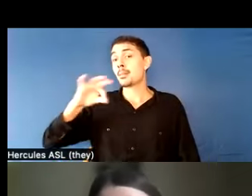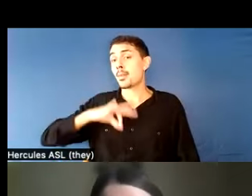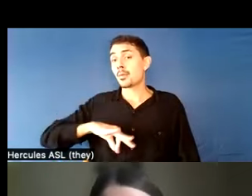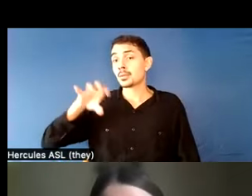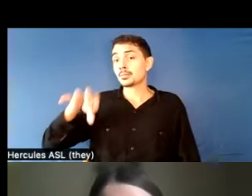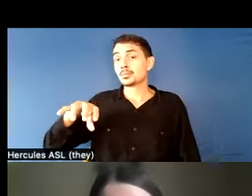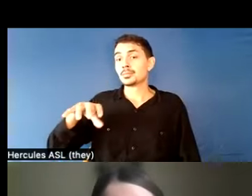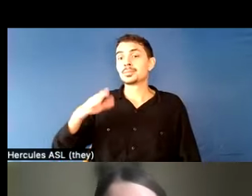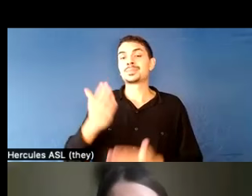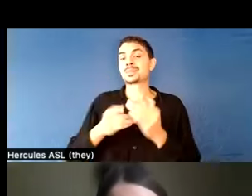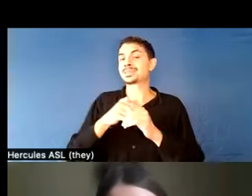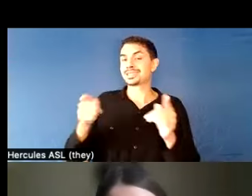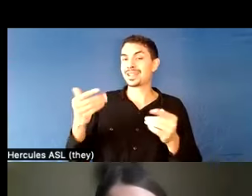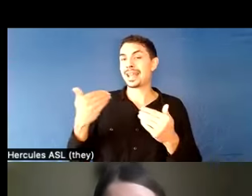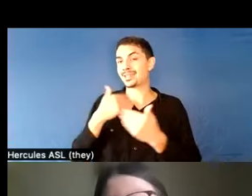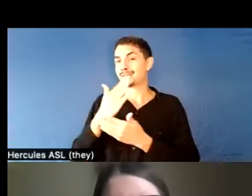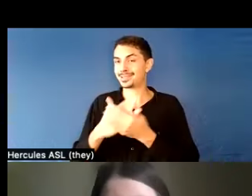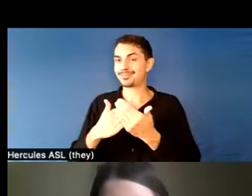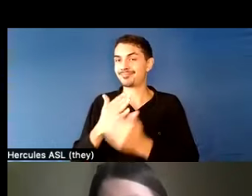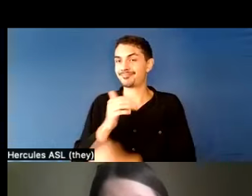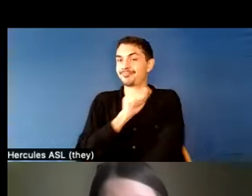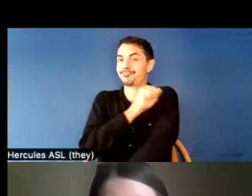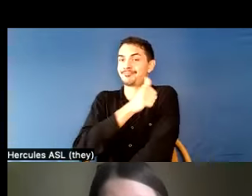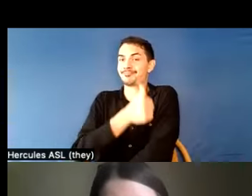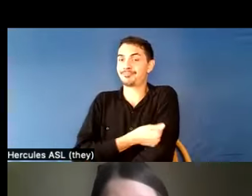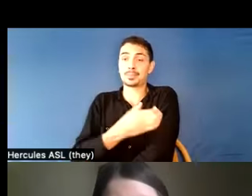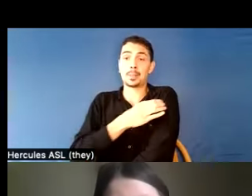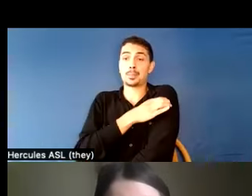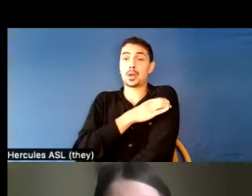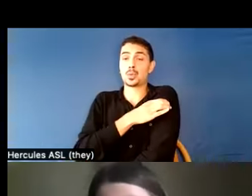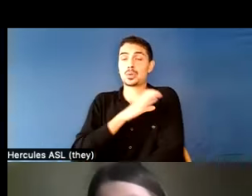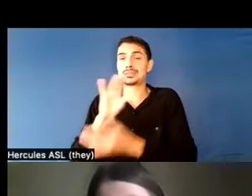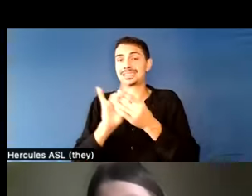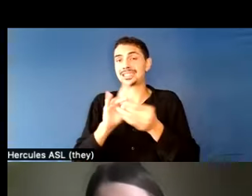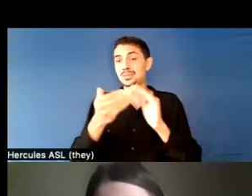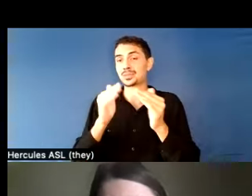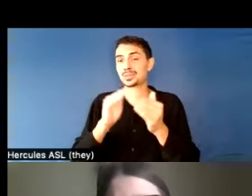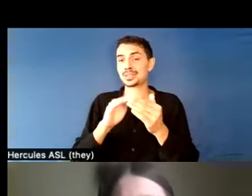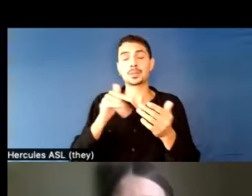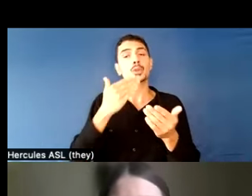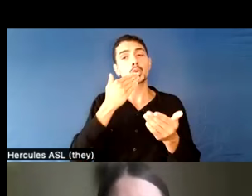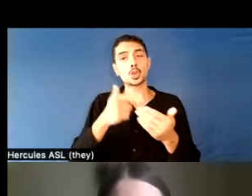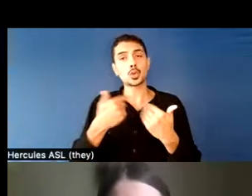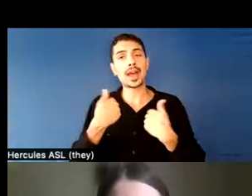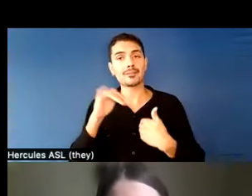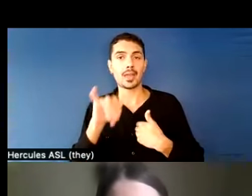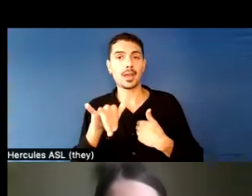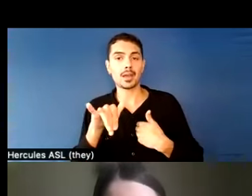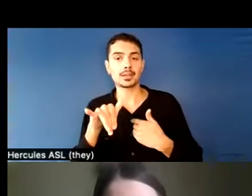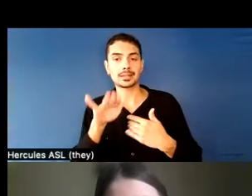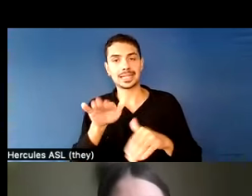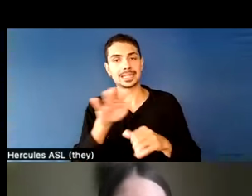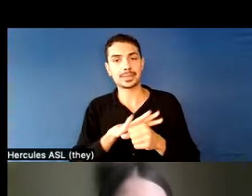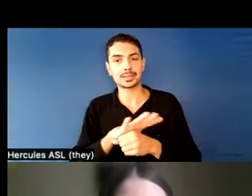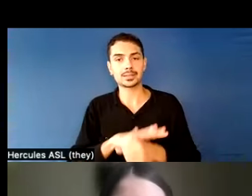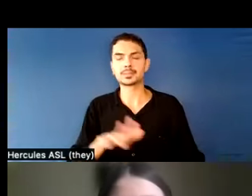positional power based on their relationships with other people in the community. And so it can be really good to have in that space. But